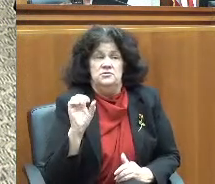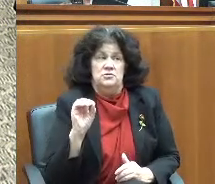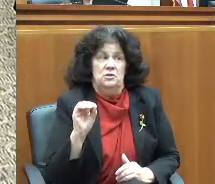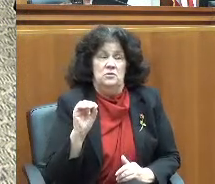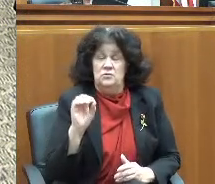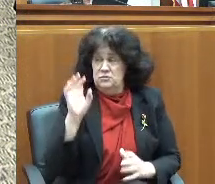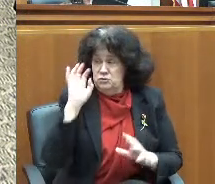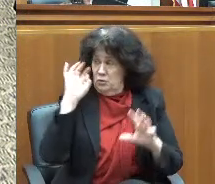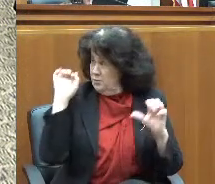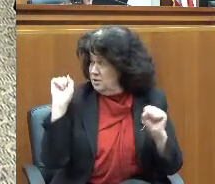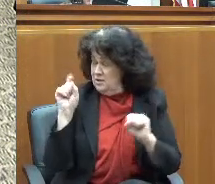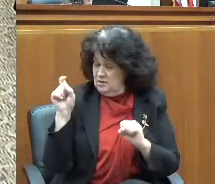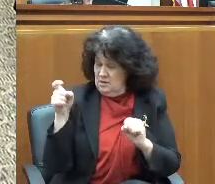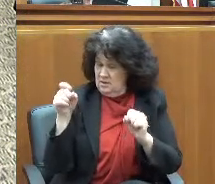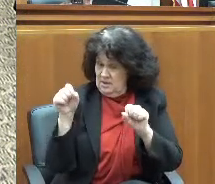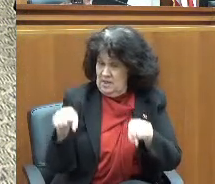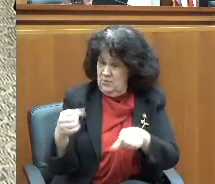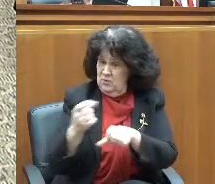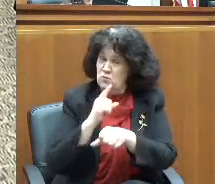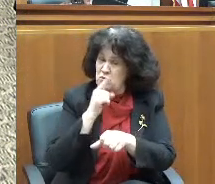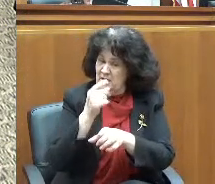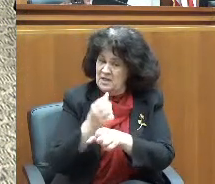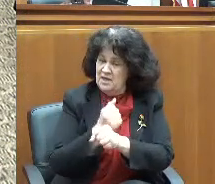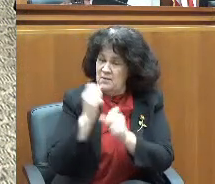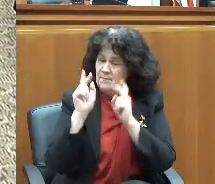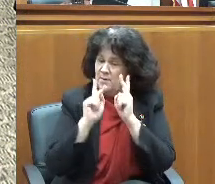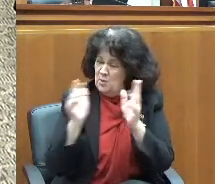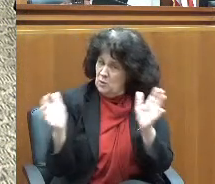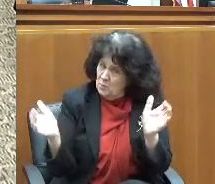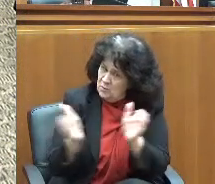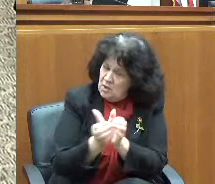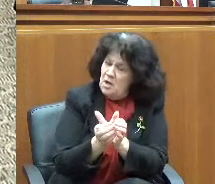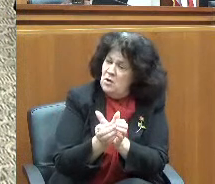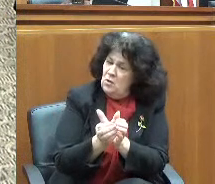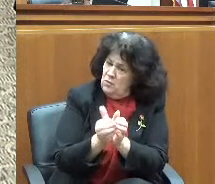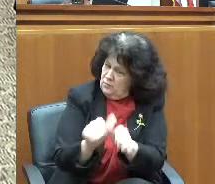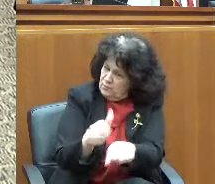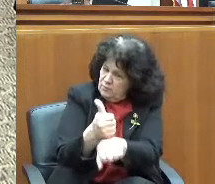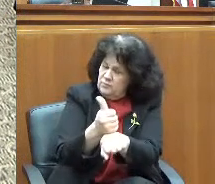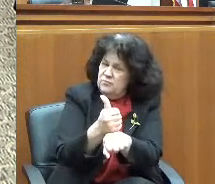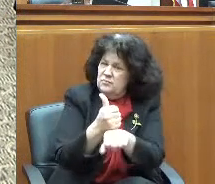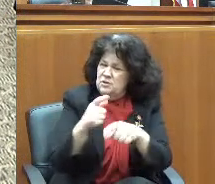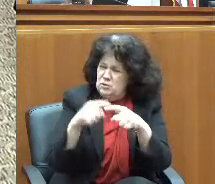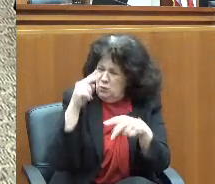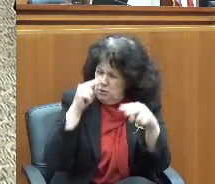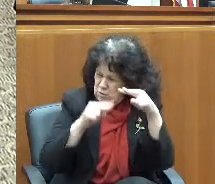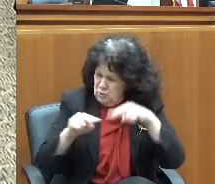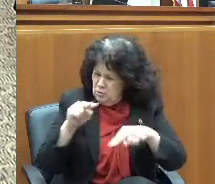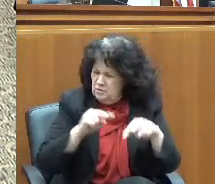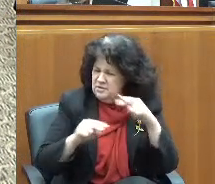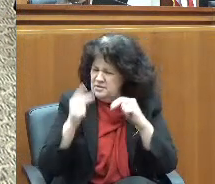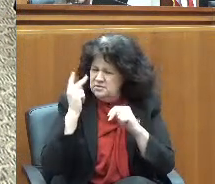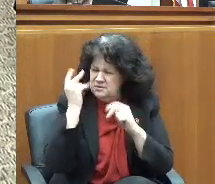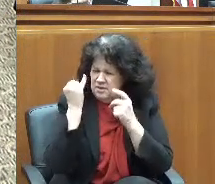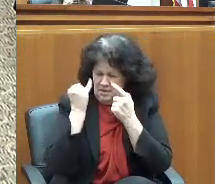superintendent, could we really get a small group of people together to look at this and to see if